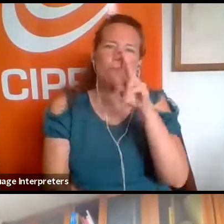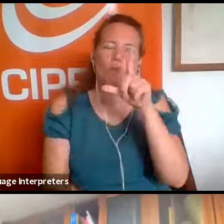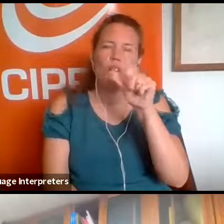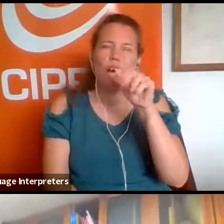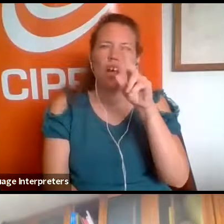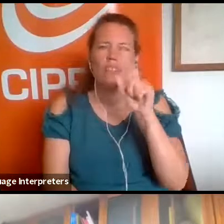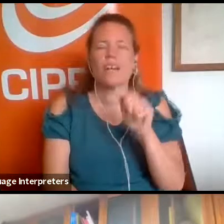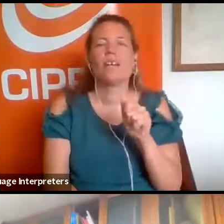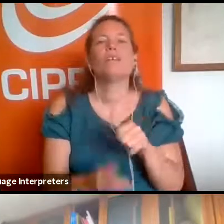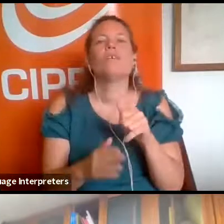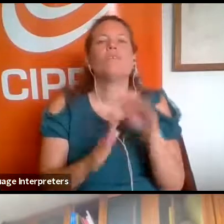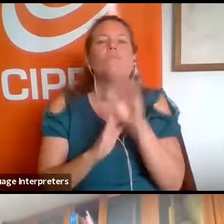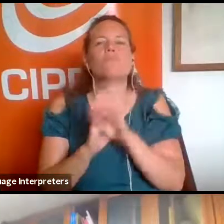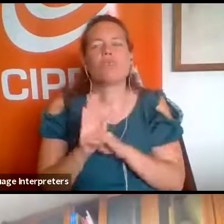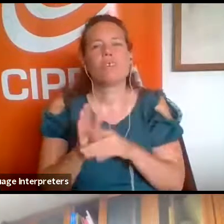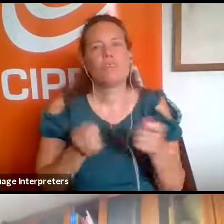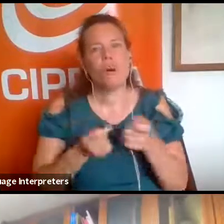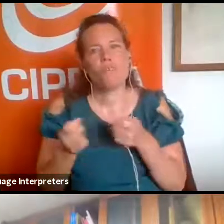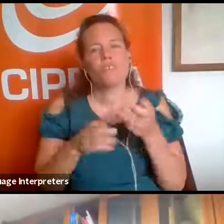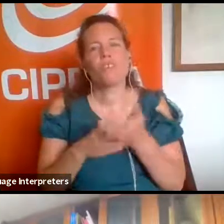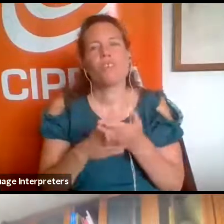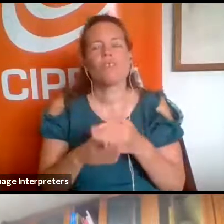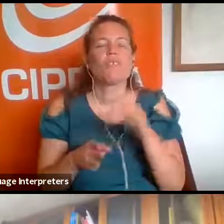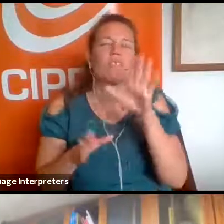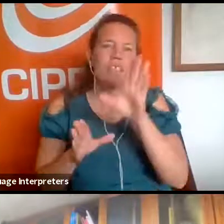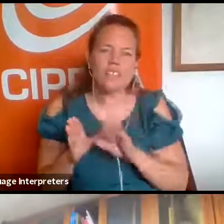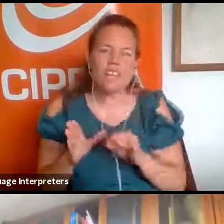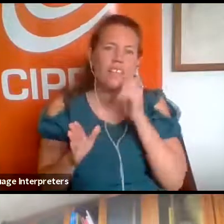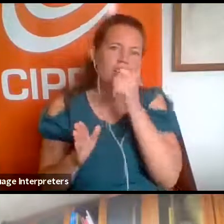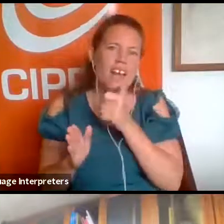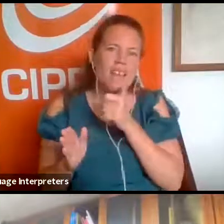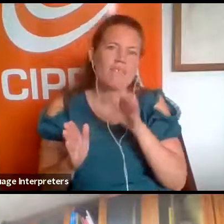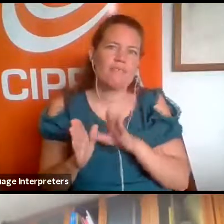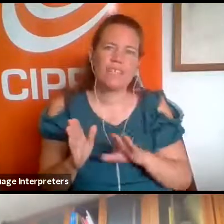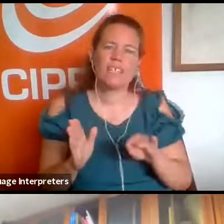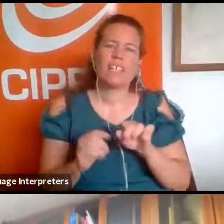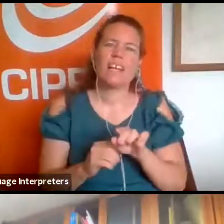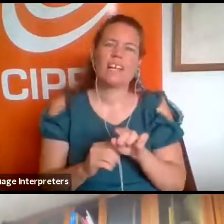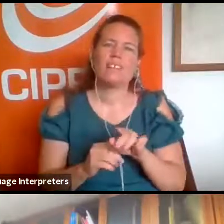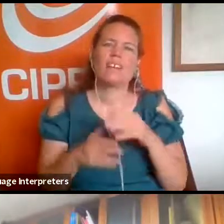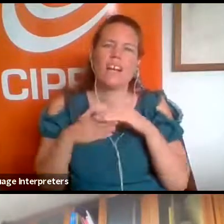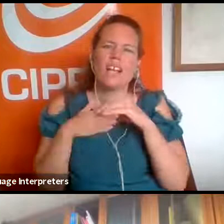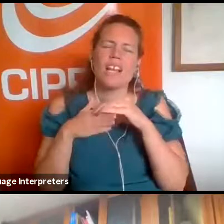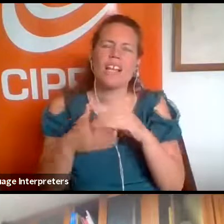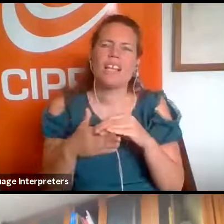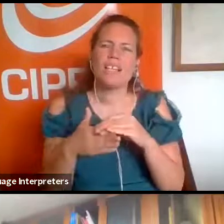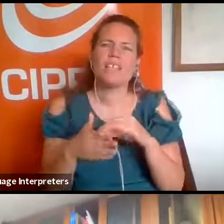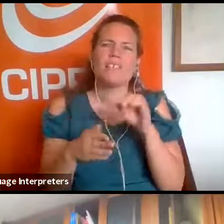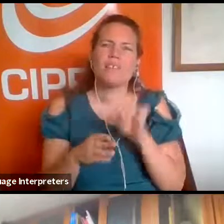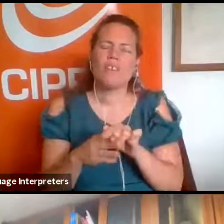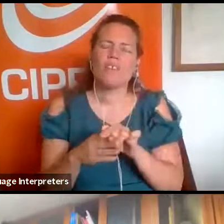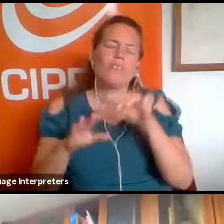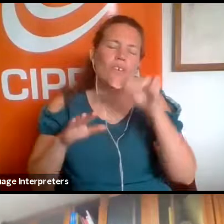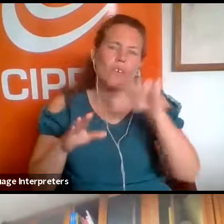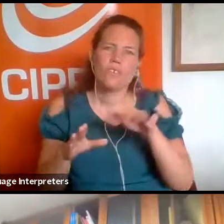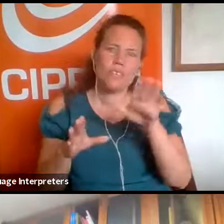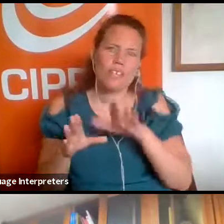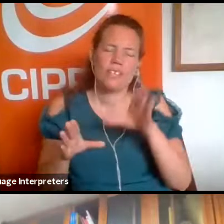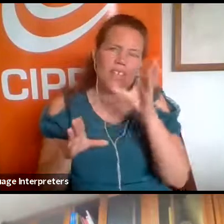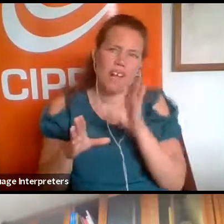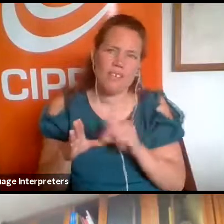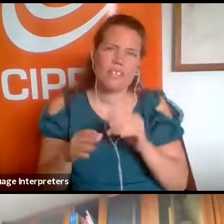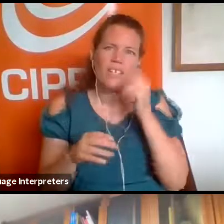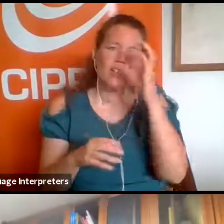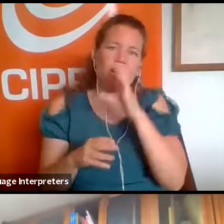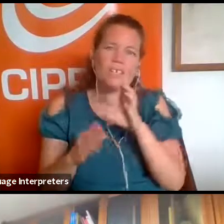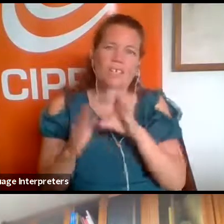officer for Southern Africa under Paradigm Initiative. So I lead all the work in all Southern African countries, and I'm speaking to you from